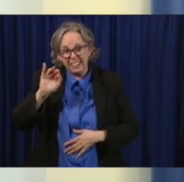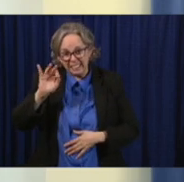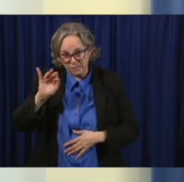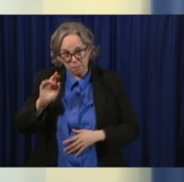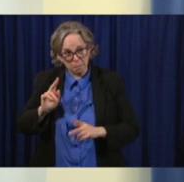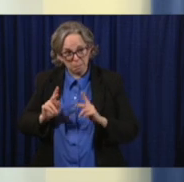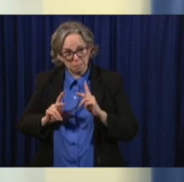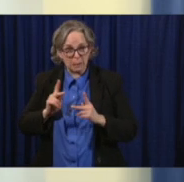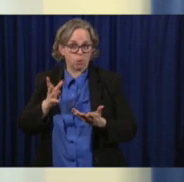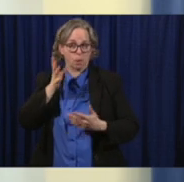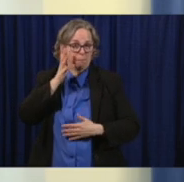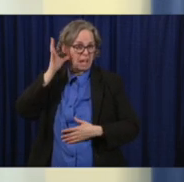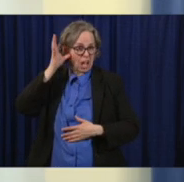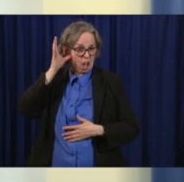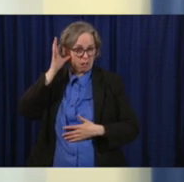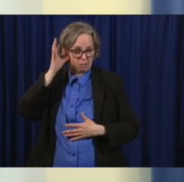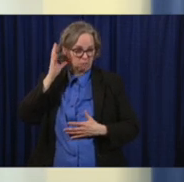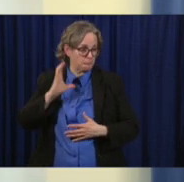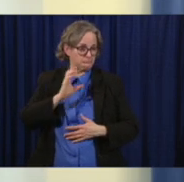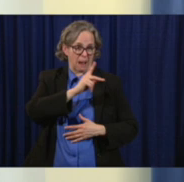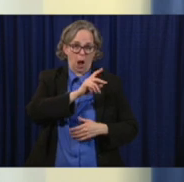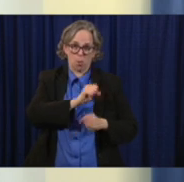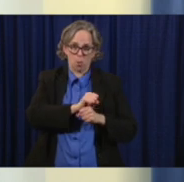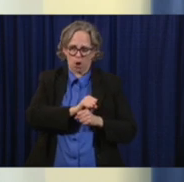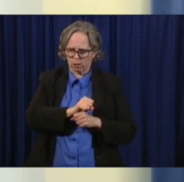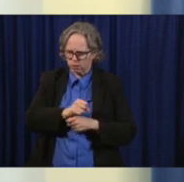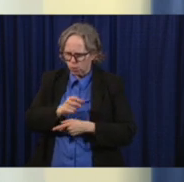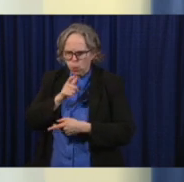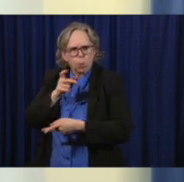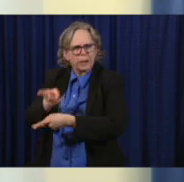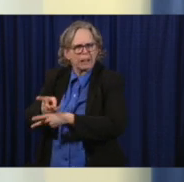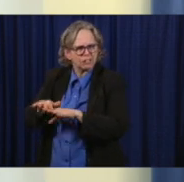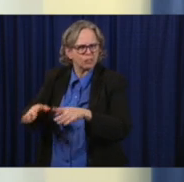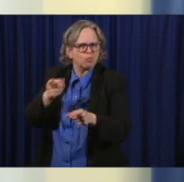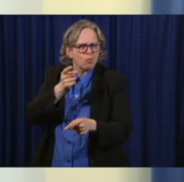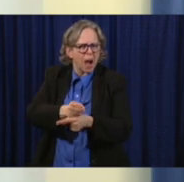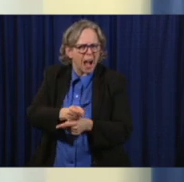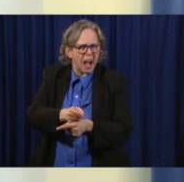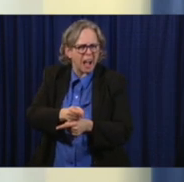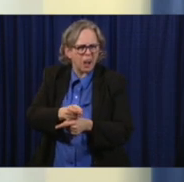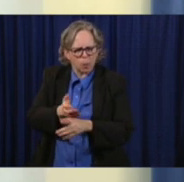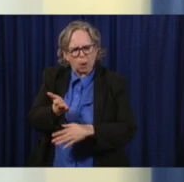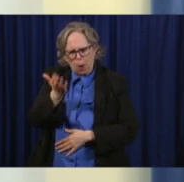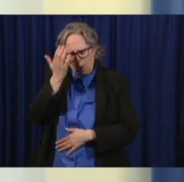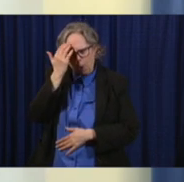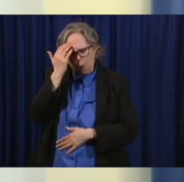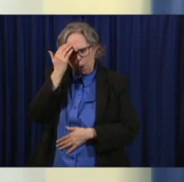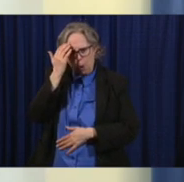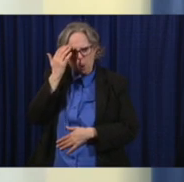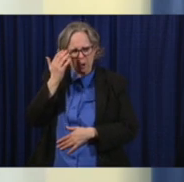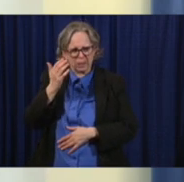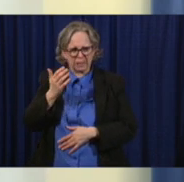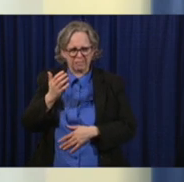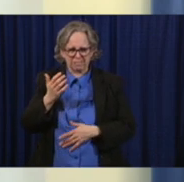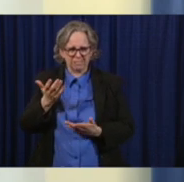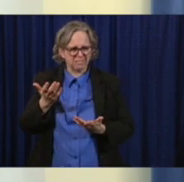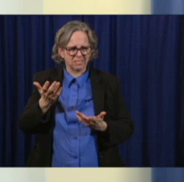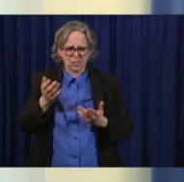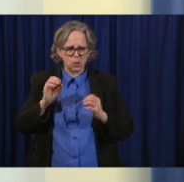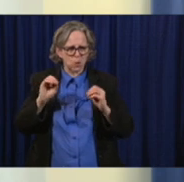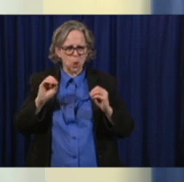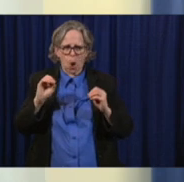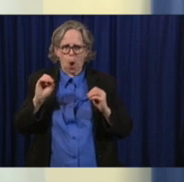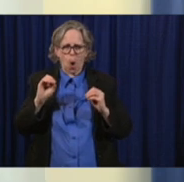need childcare to be able to do that. And we know there are some consequences of kids not having a safe place to go. We're looking at the same